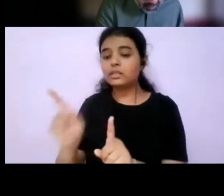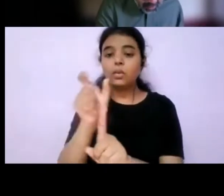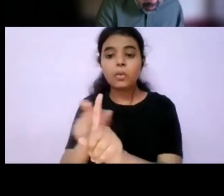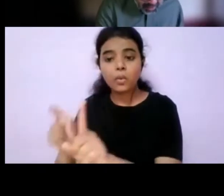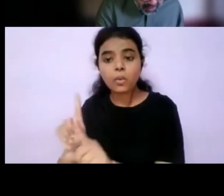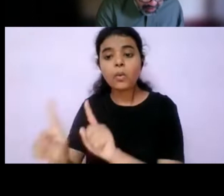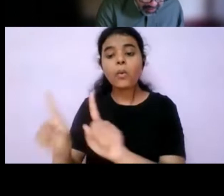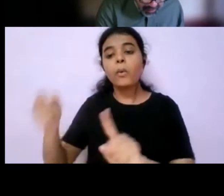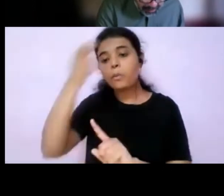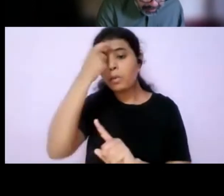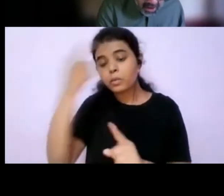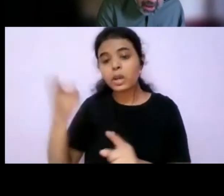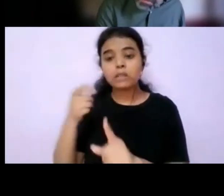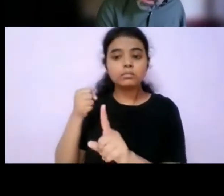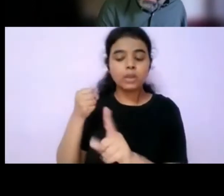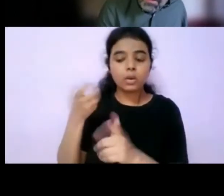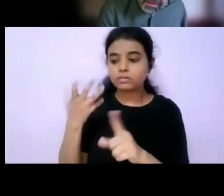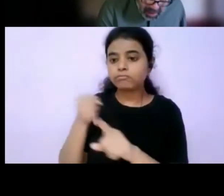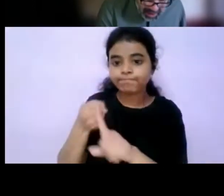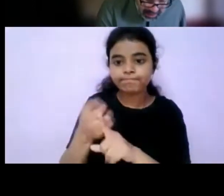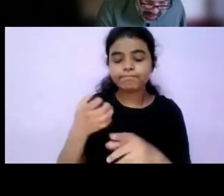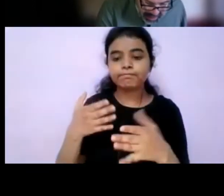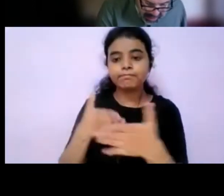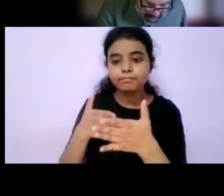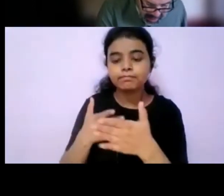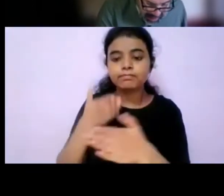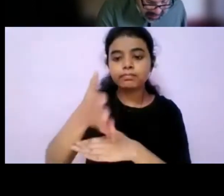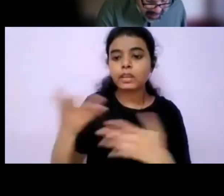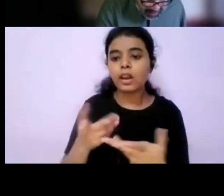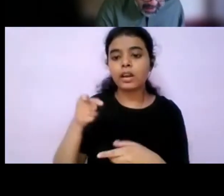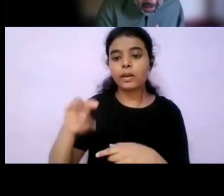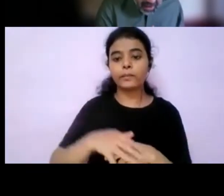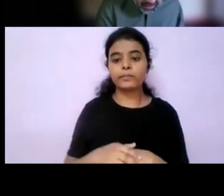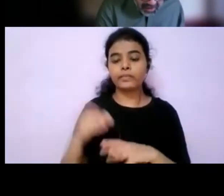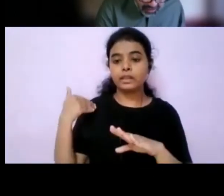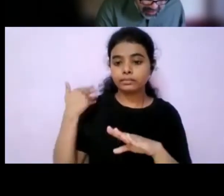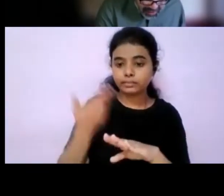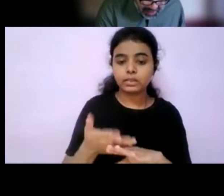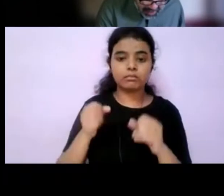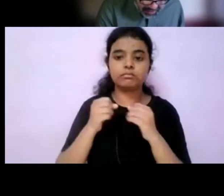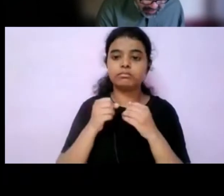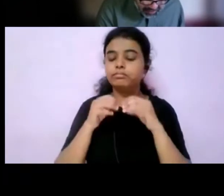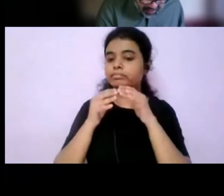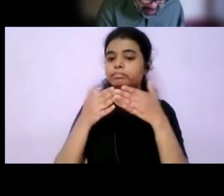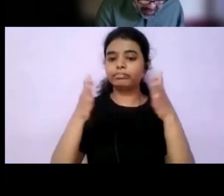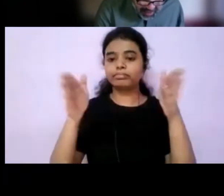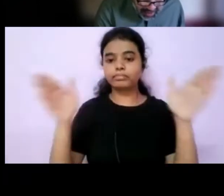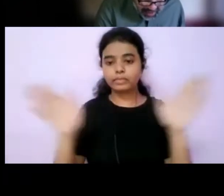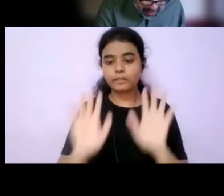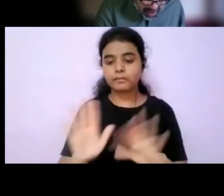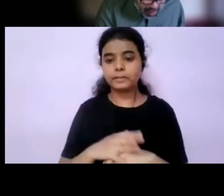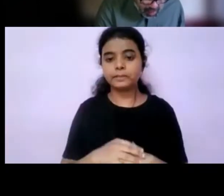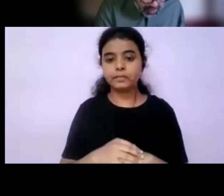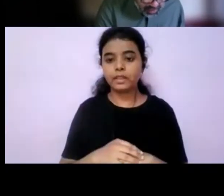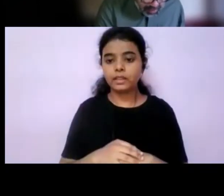of disability studies, you know, we've been around for a while, is now very diverse, and as I've said,